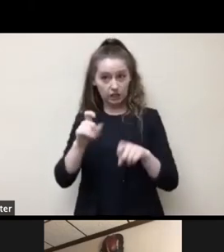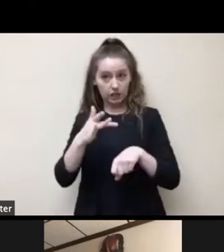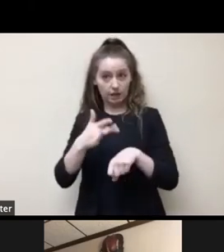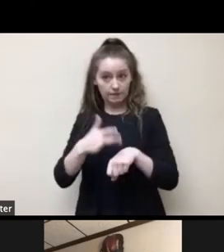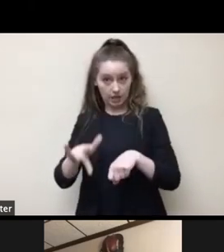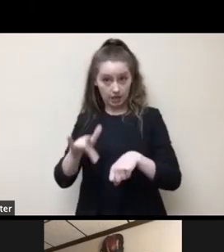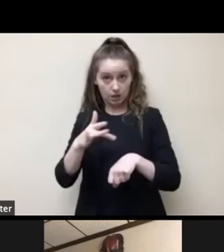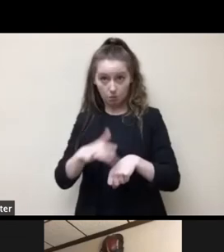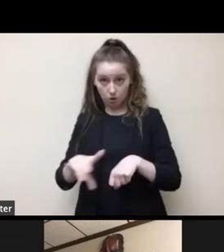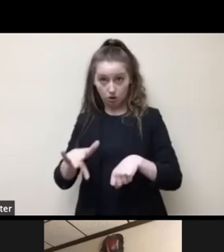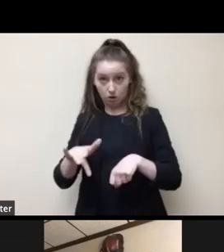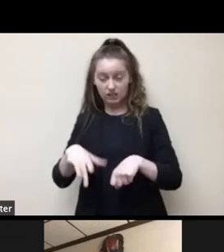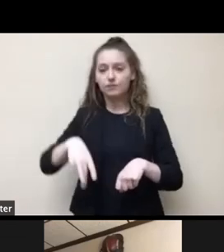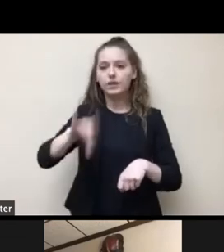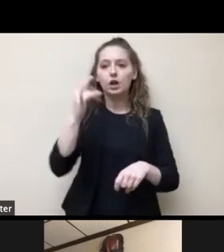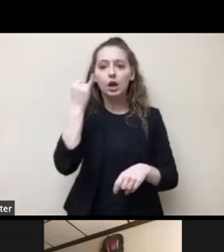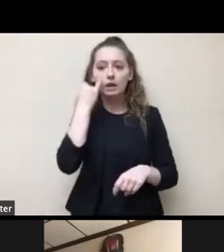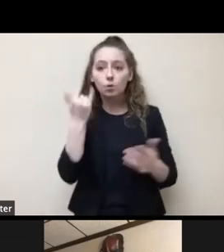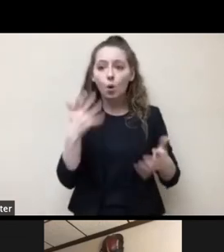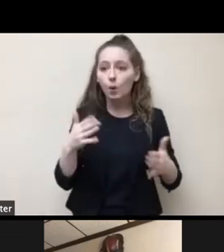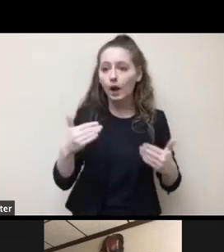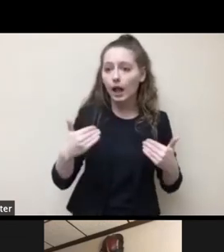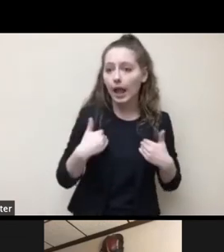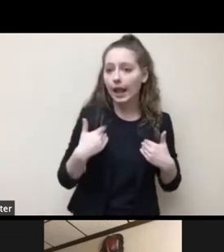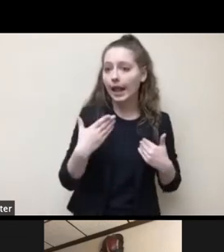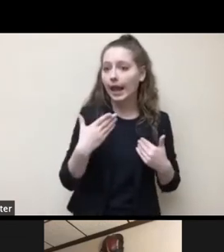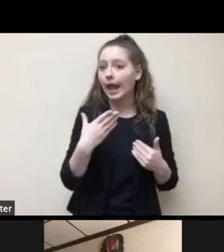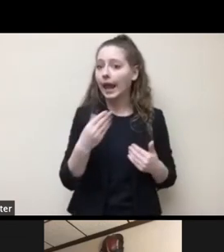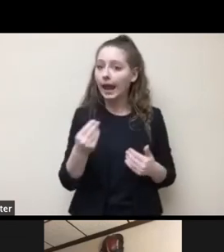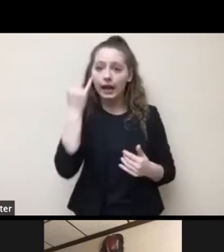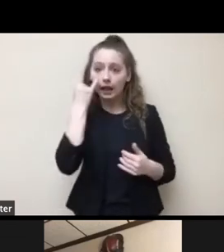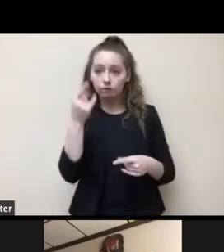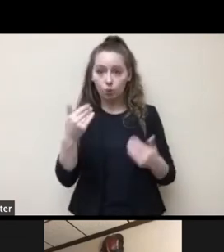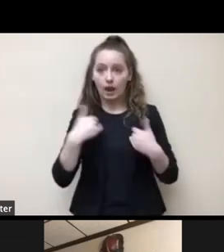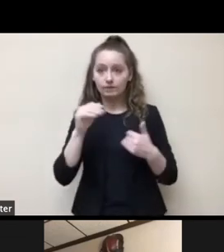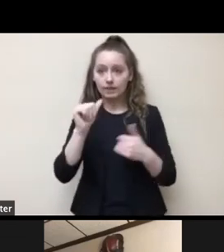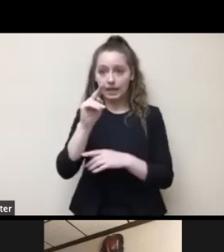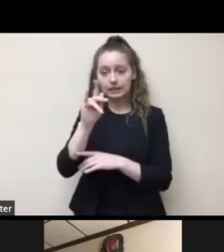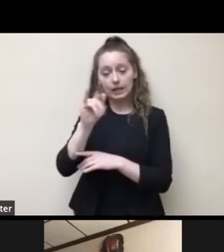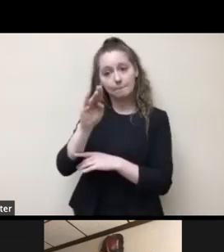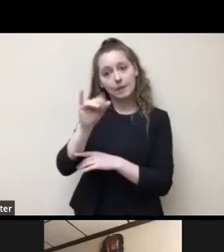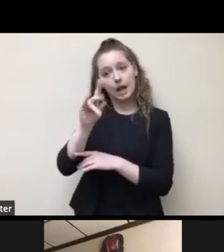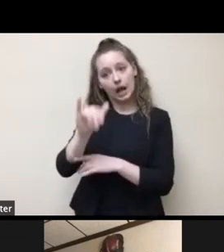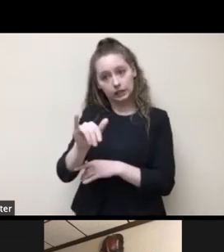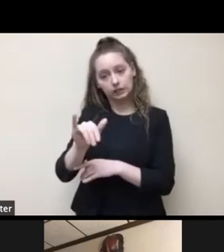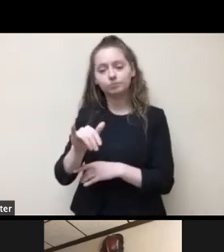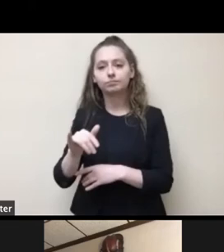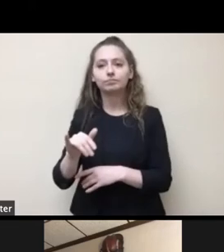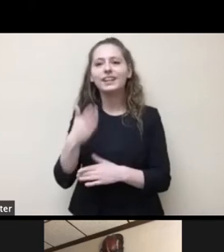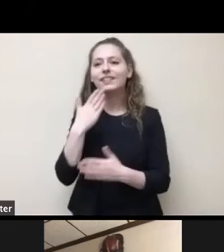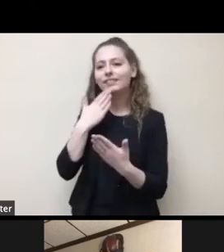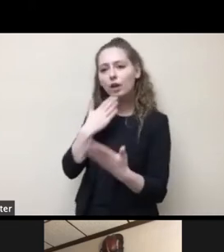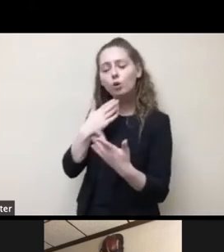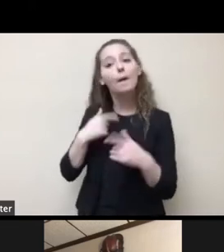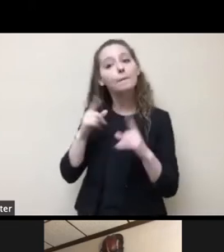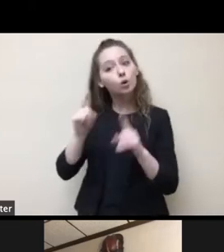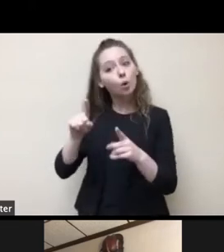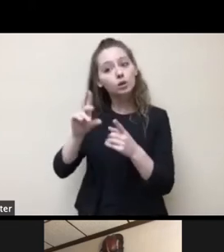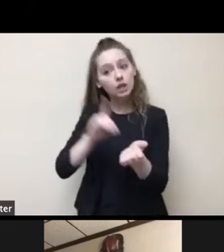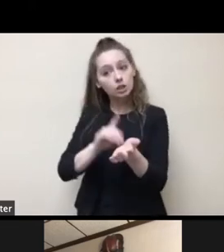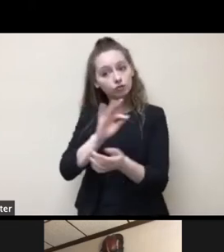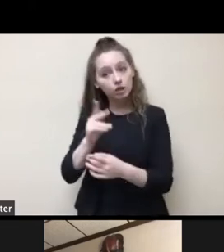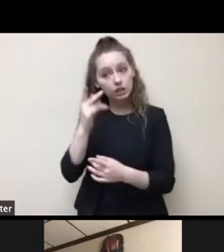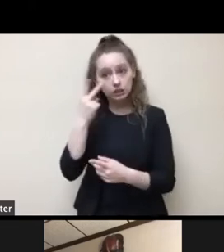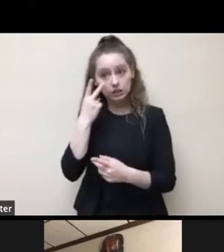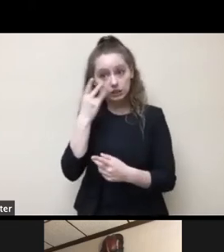if you've had it and if you have an antibody to it? Thank you, Dave. I'm going to go to Dr. Frank and see if he can help us with that. And if he can't, I'm